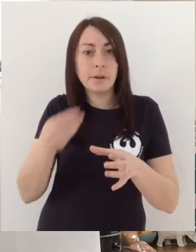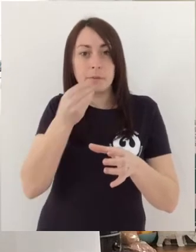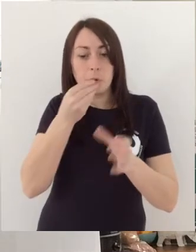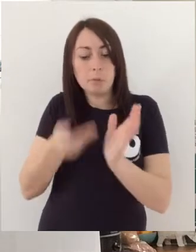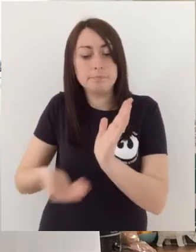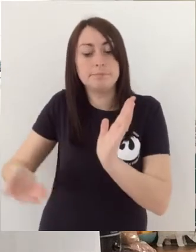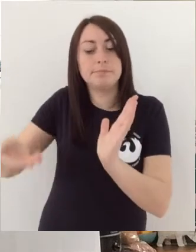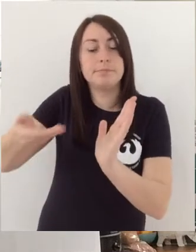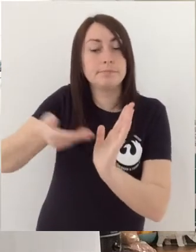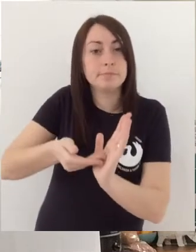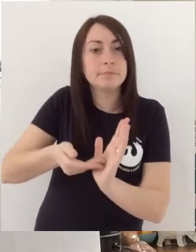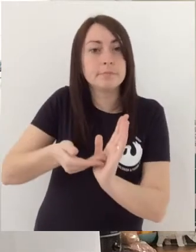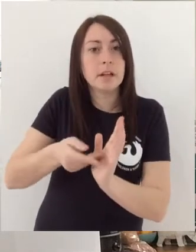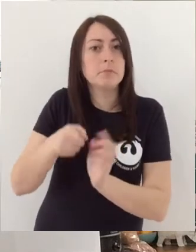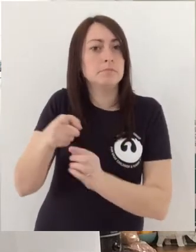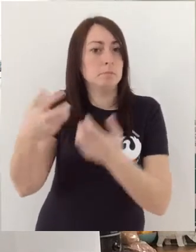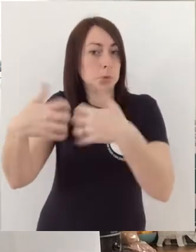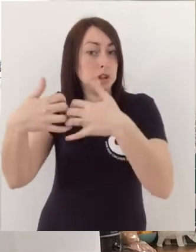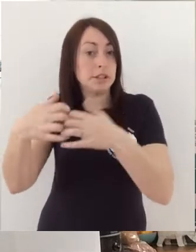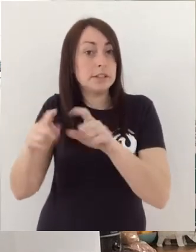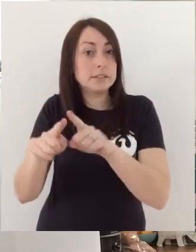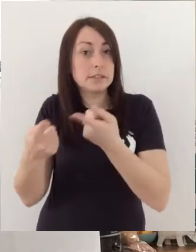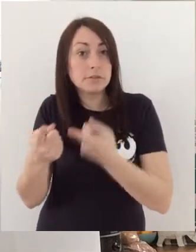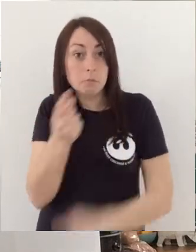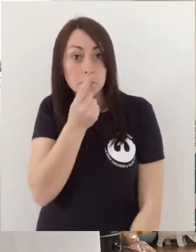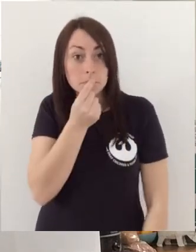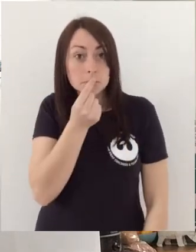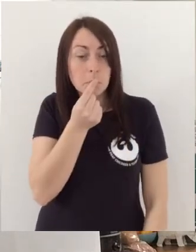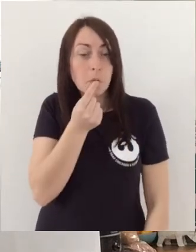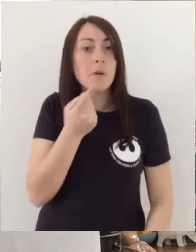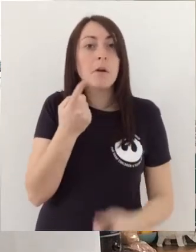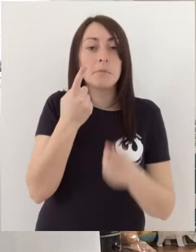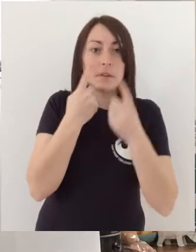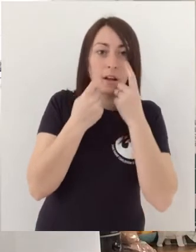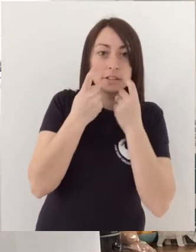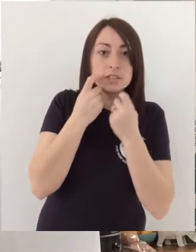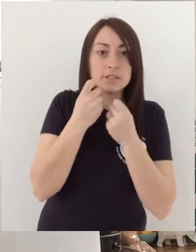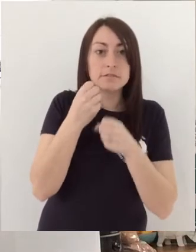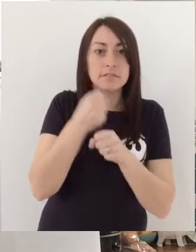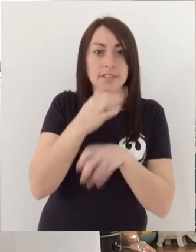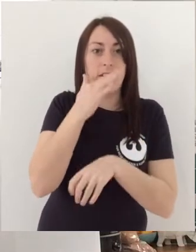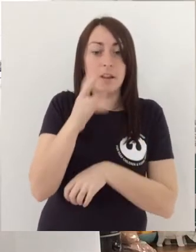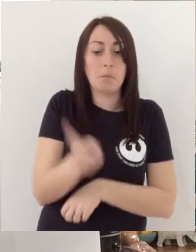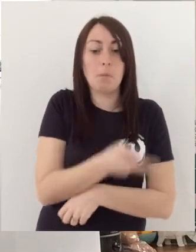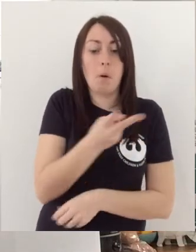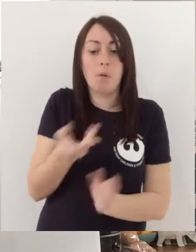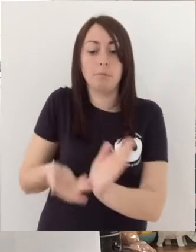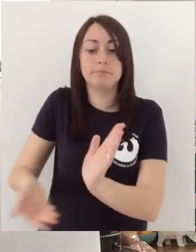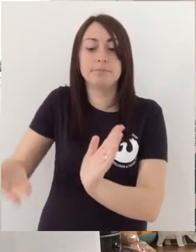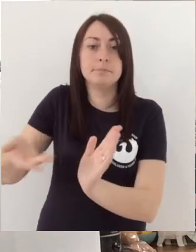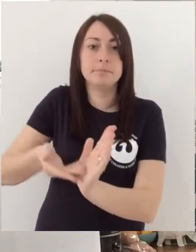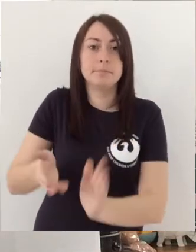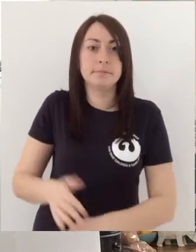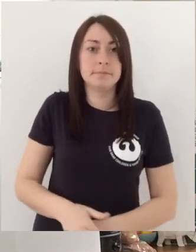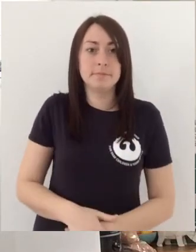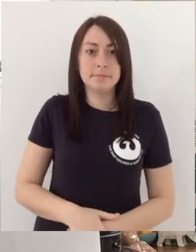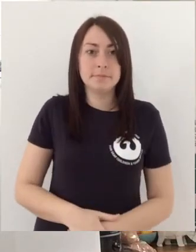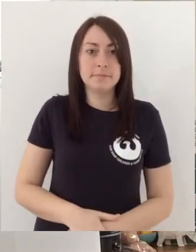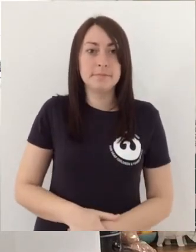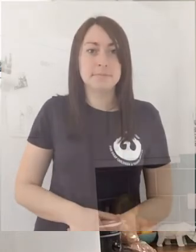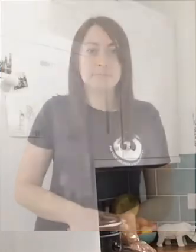My one, the top comes off, which you fill up. Yours might be slightly different. But I'm going to put the onion and the garlic in there.